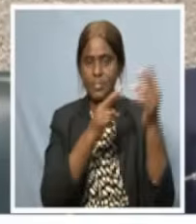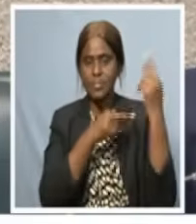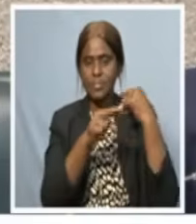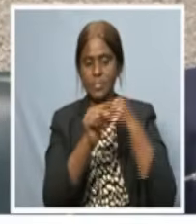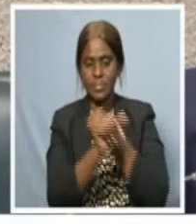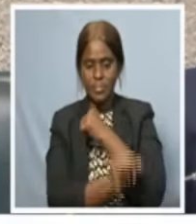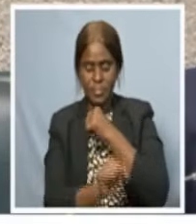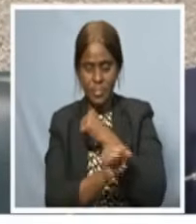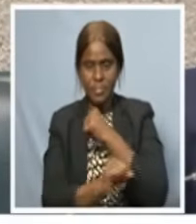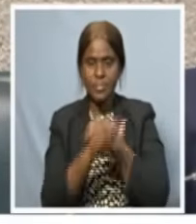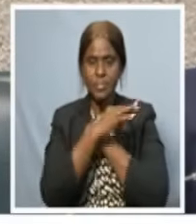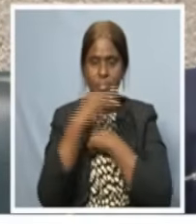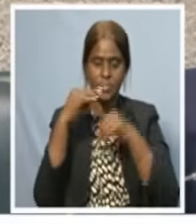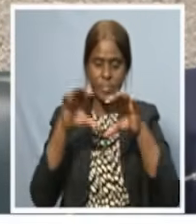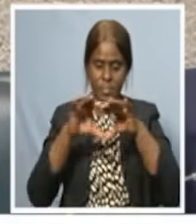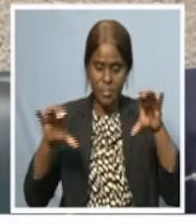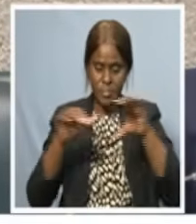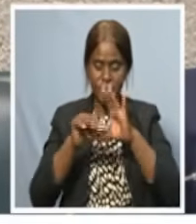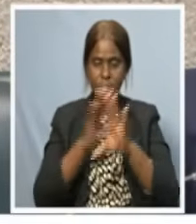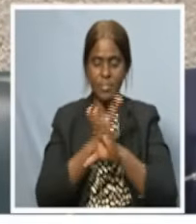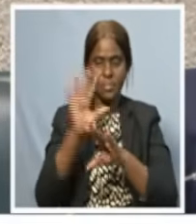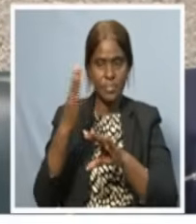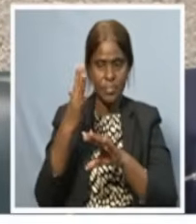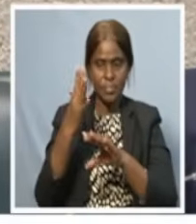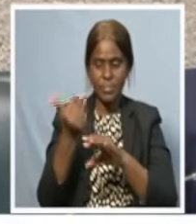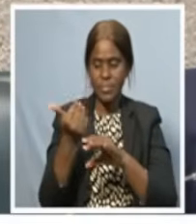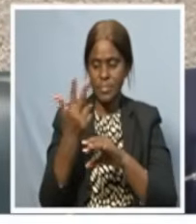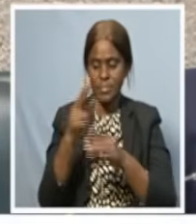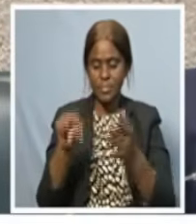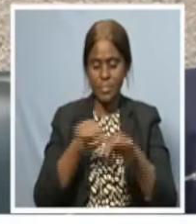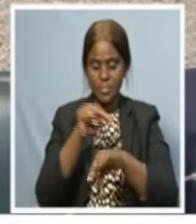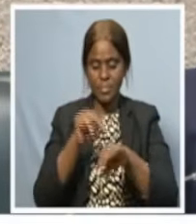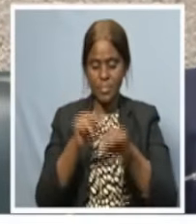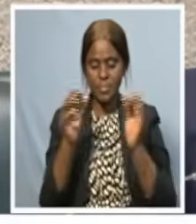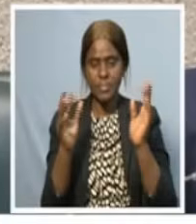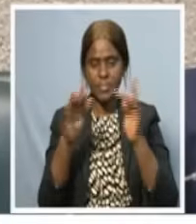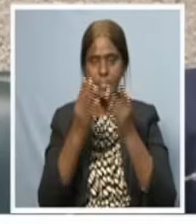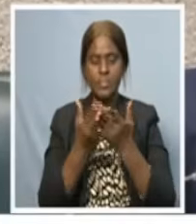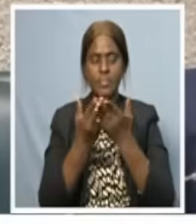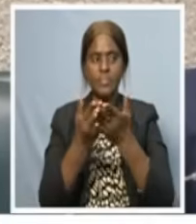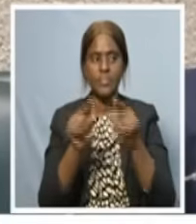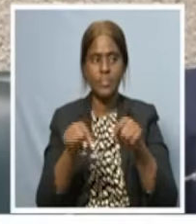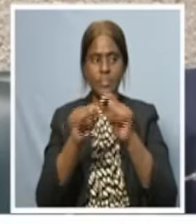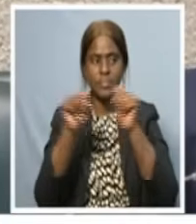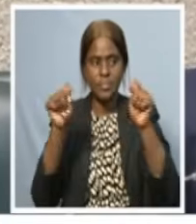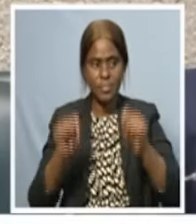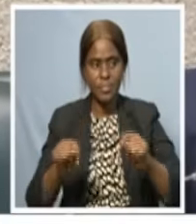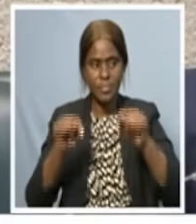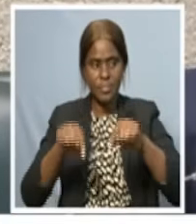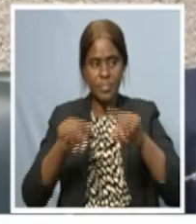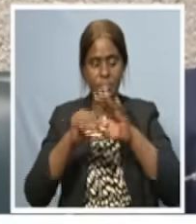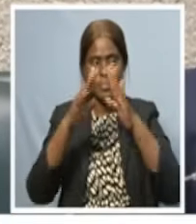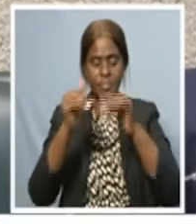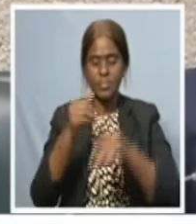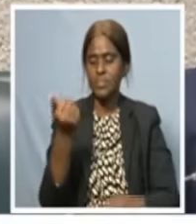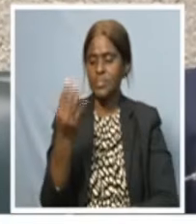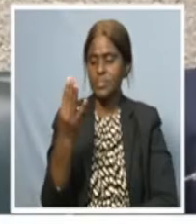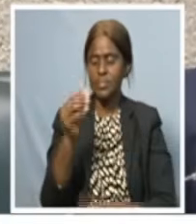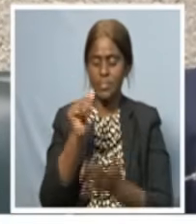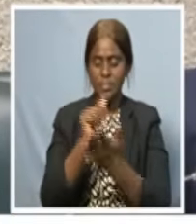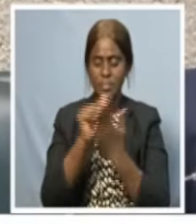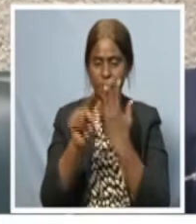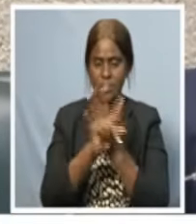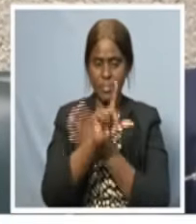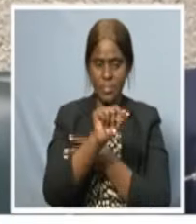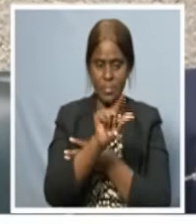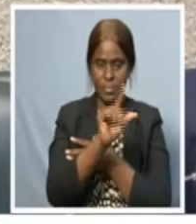the state of farm blocks in Zambia for the 5th session of the 13th National Assembly, laid on the table of the House on 14th